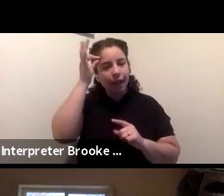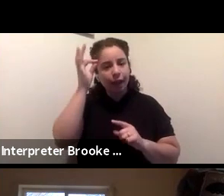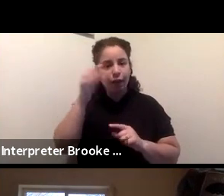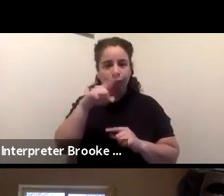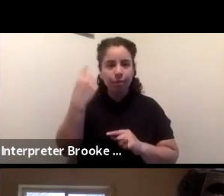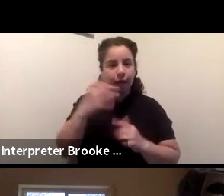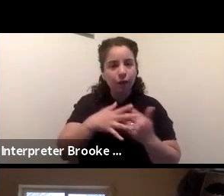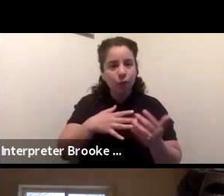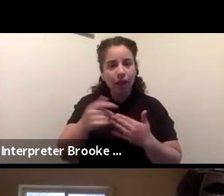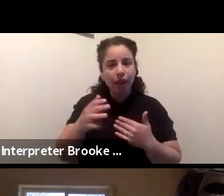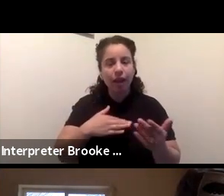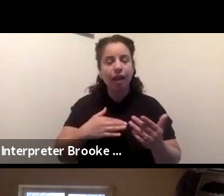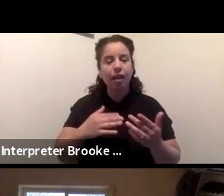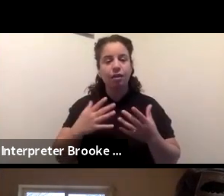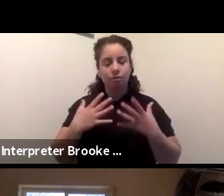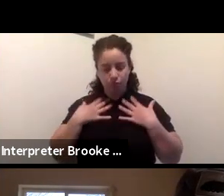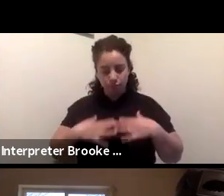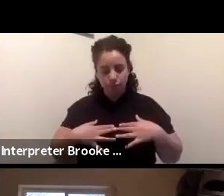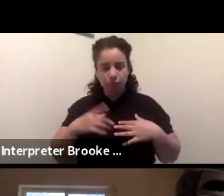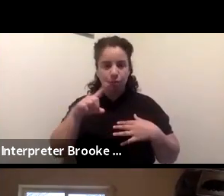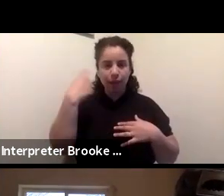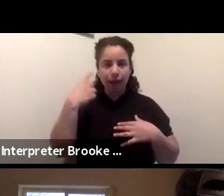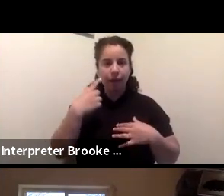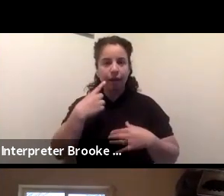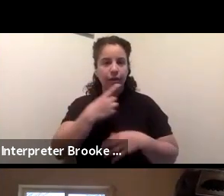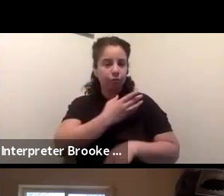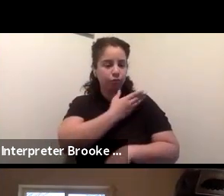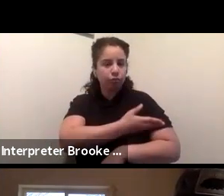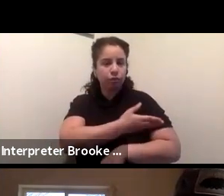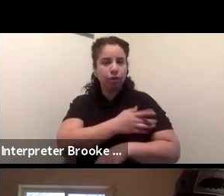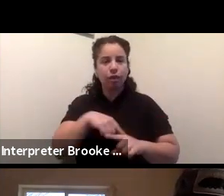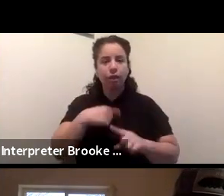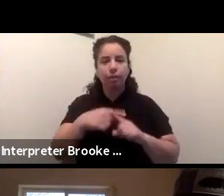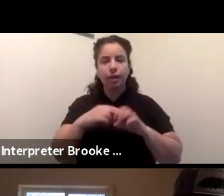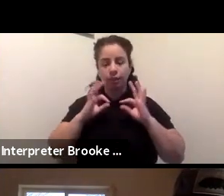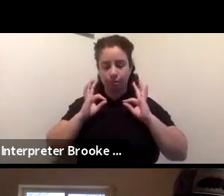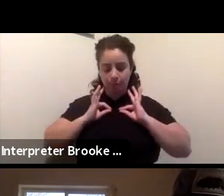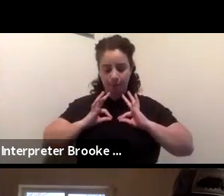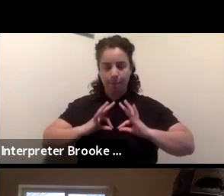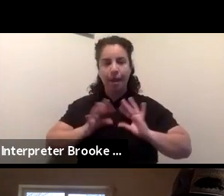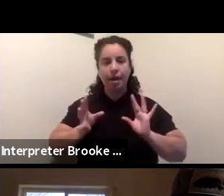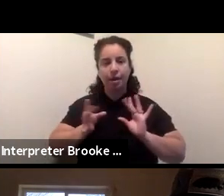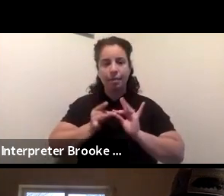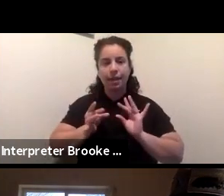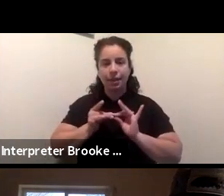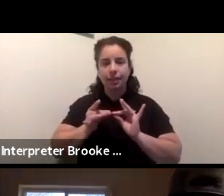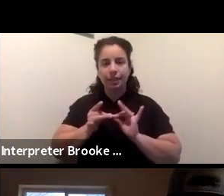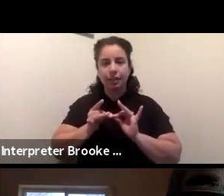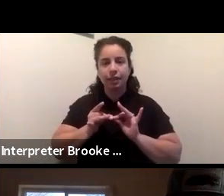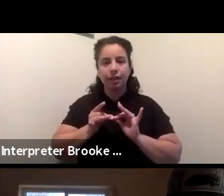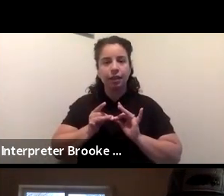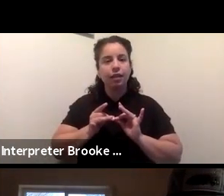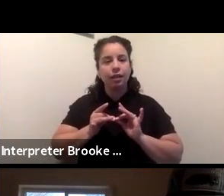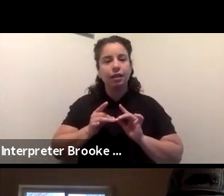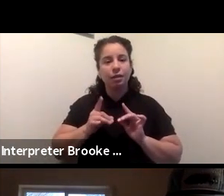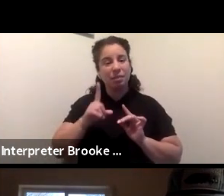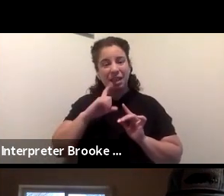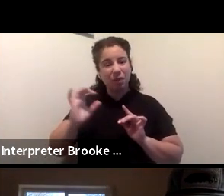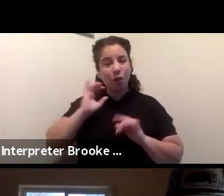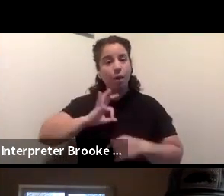short sleeve black jumpsuit that has keyholes and magnets where very difficult to open buttons used to